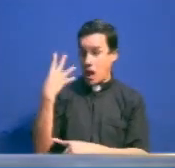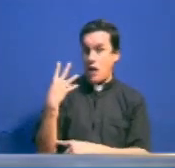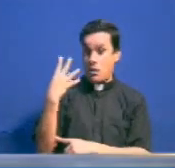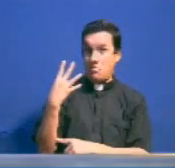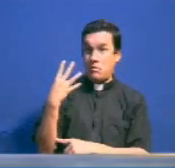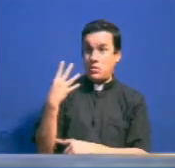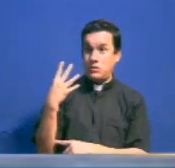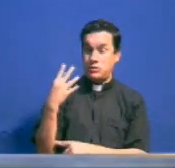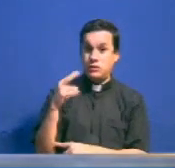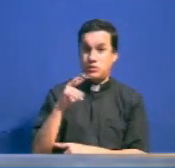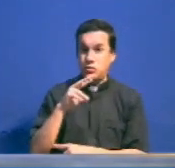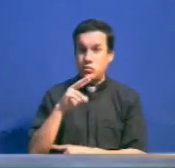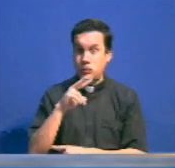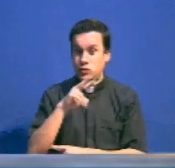2020,